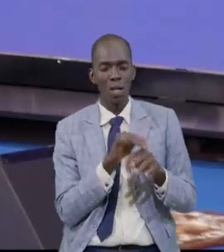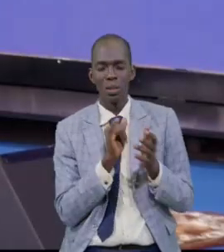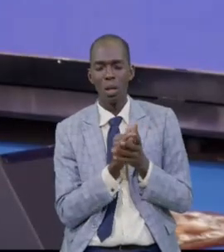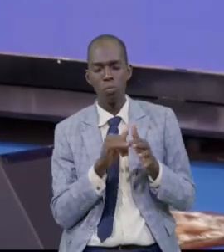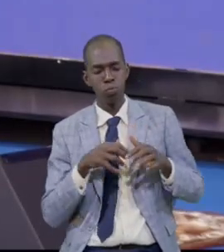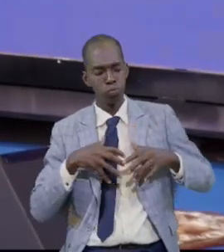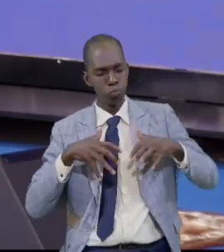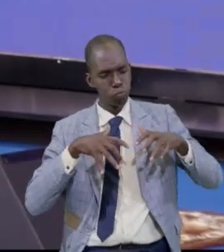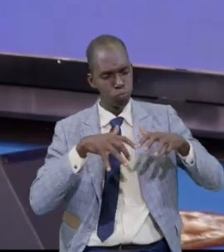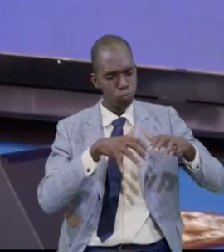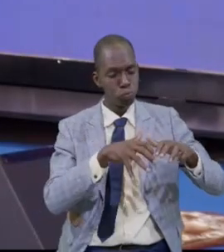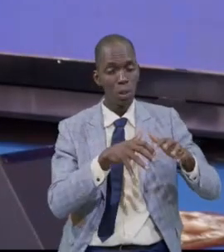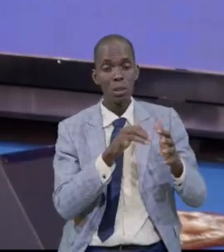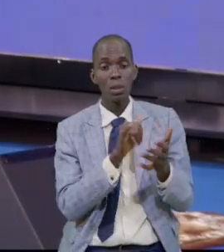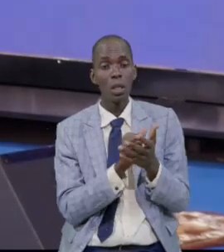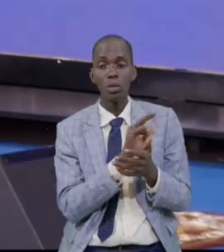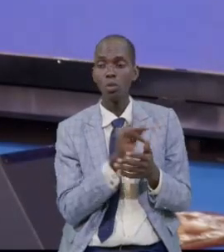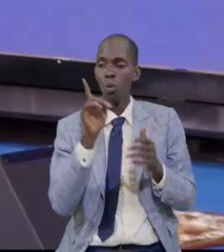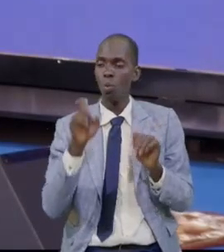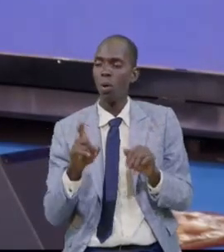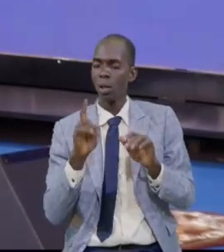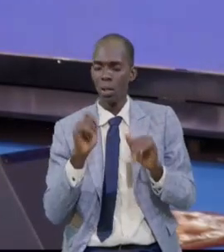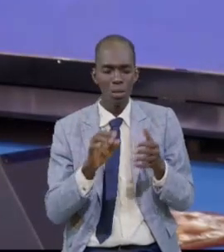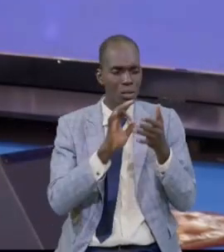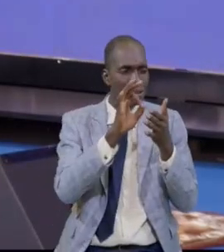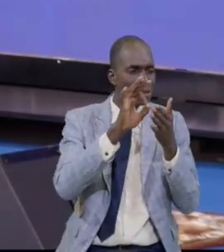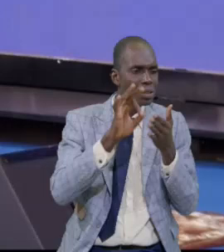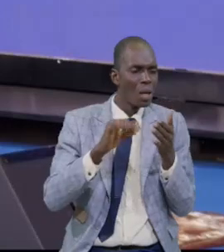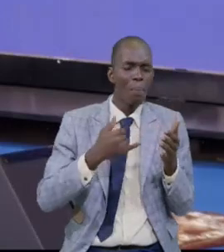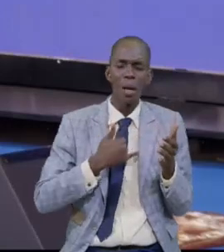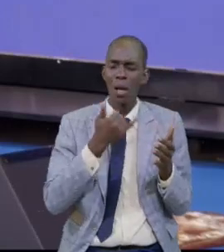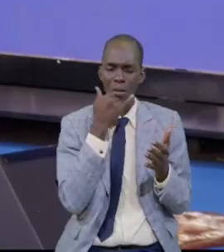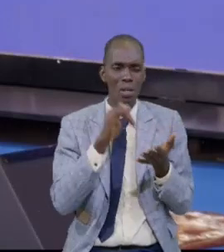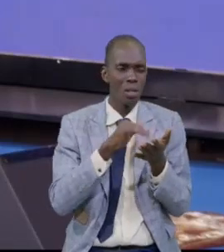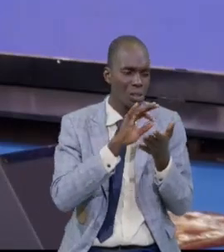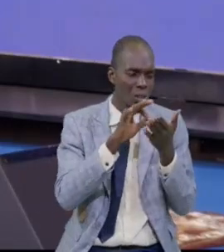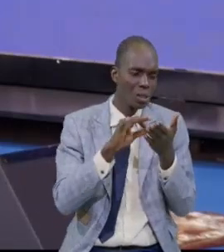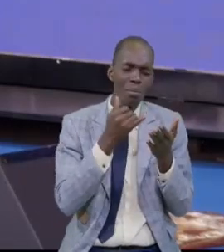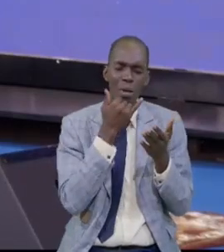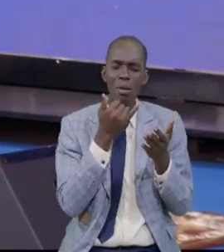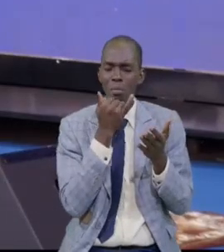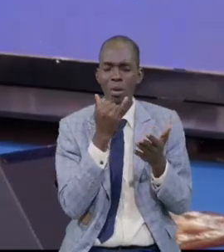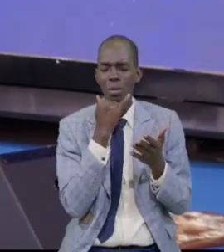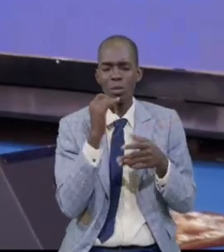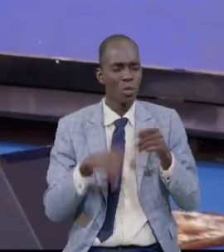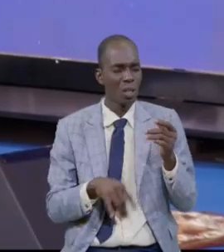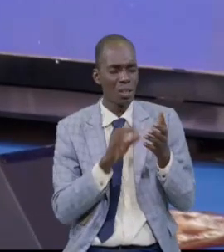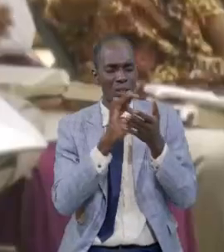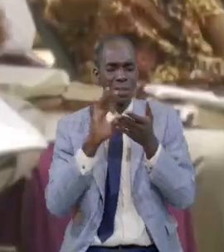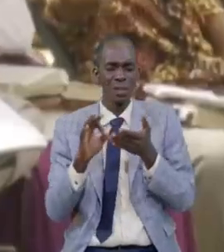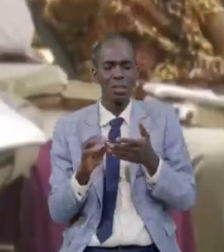could number, of all nations, you'll find me there among